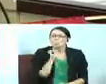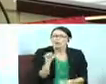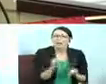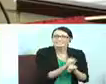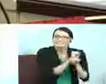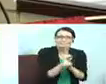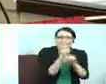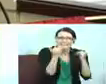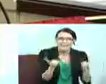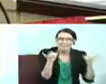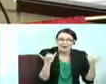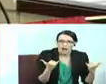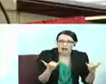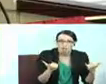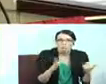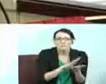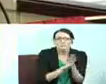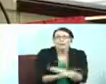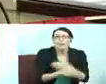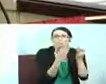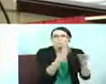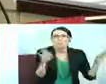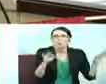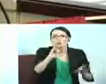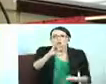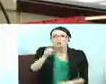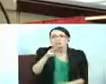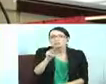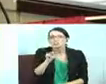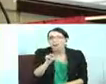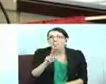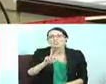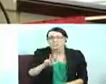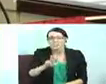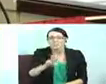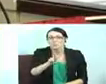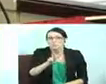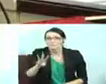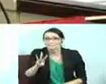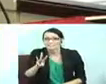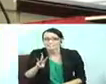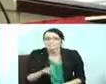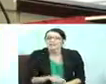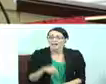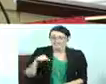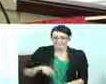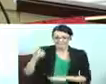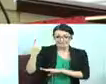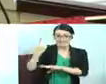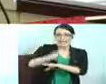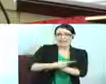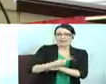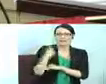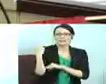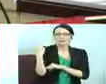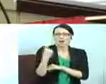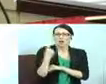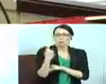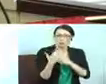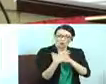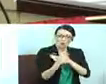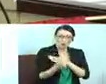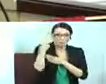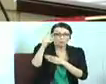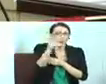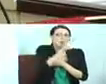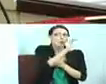free, so we are free indeed. John 3:36. Juneteenth is also a call for the Christian to mission.